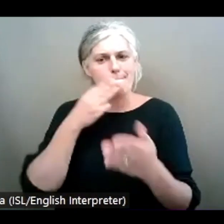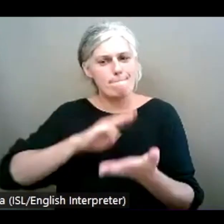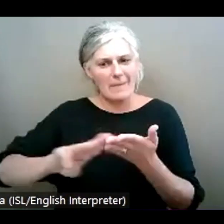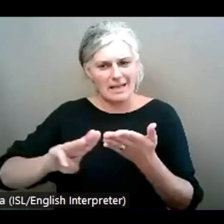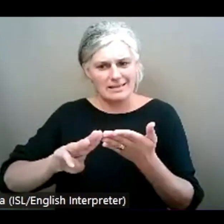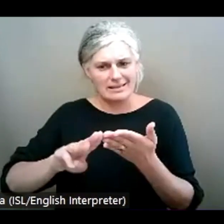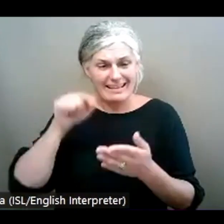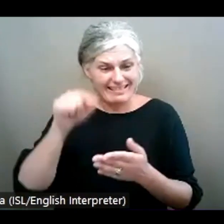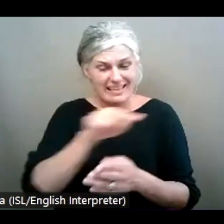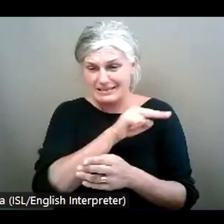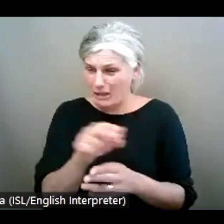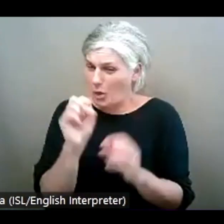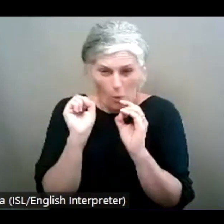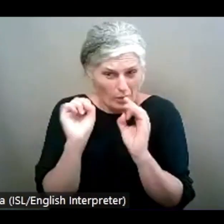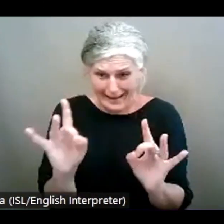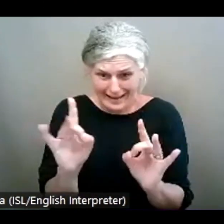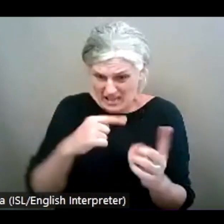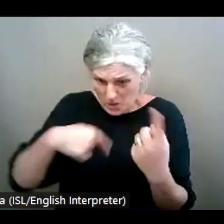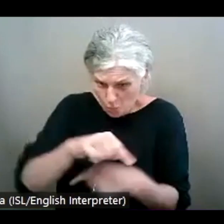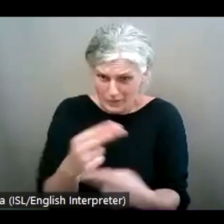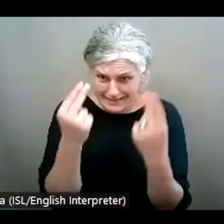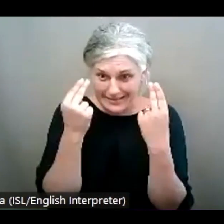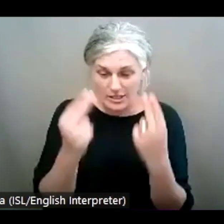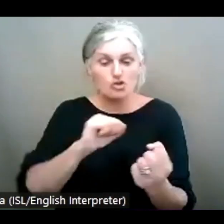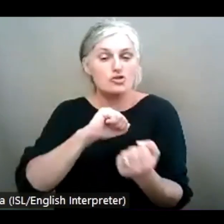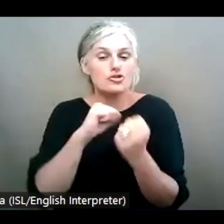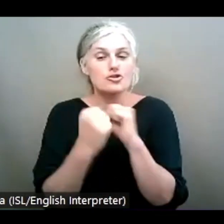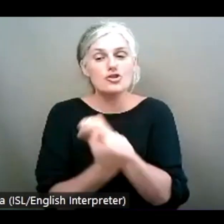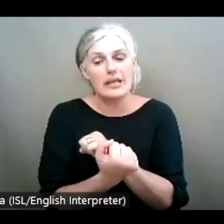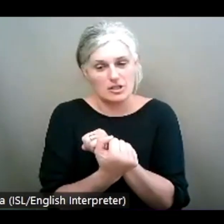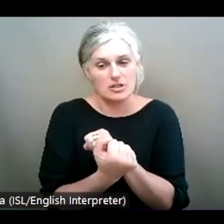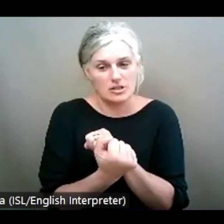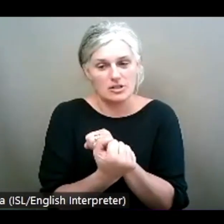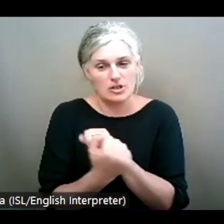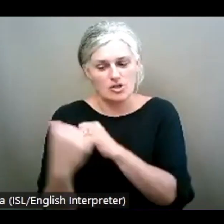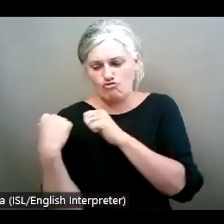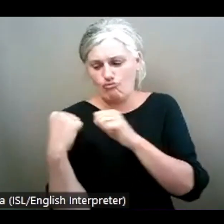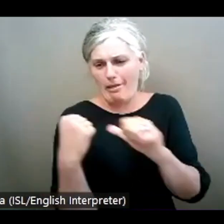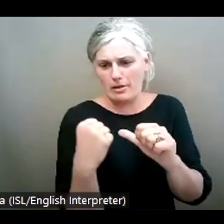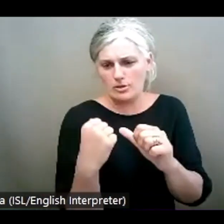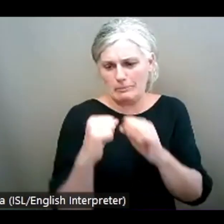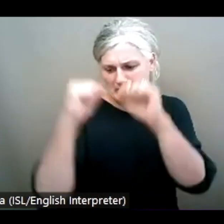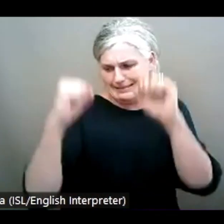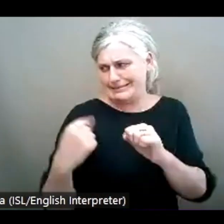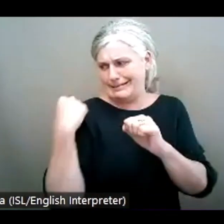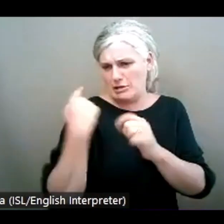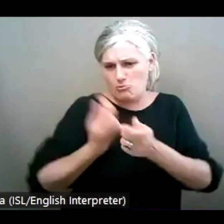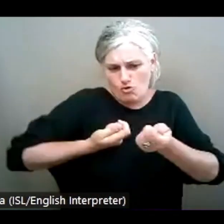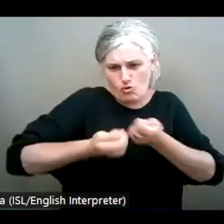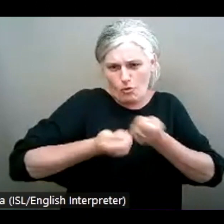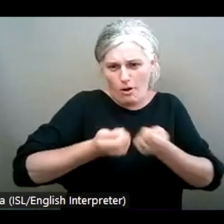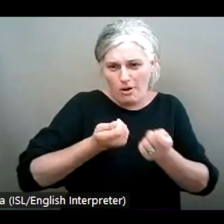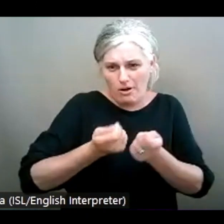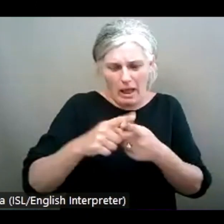okay. You know, we need to change the traditional system of control